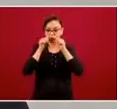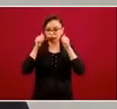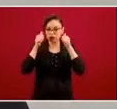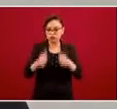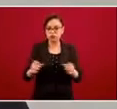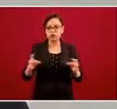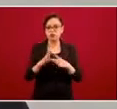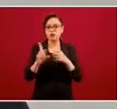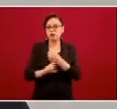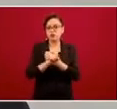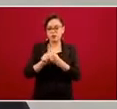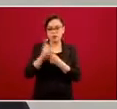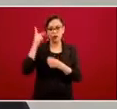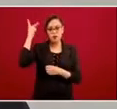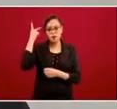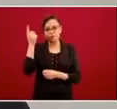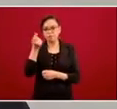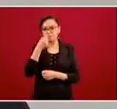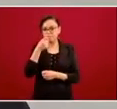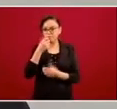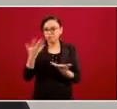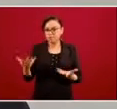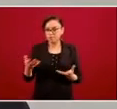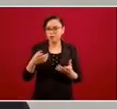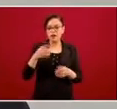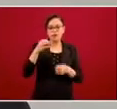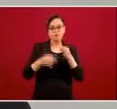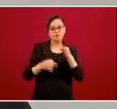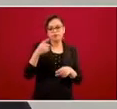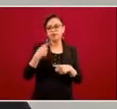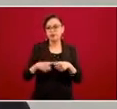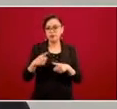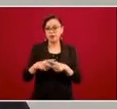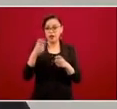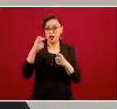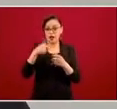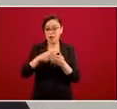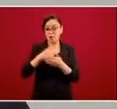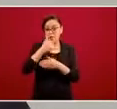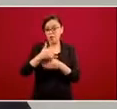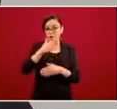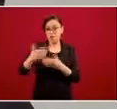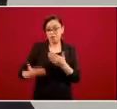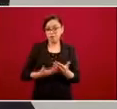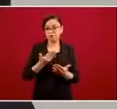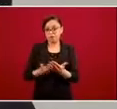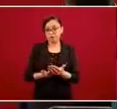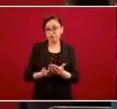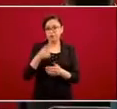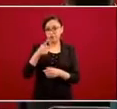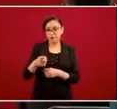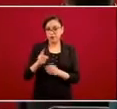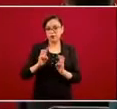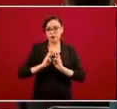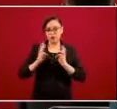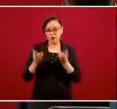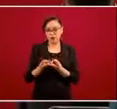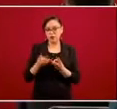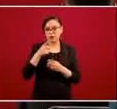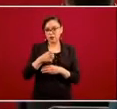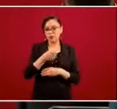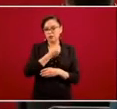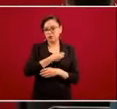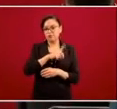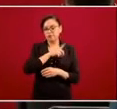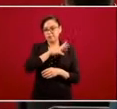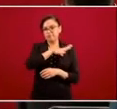technical aspects that go from the correct treatment of emergency cases to the psychological handling